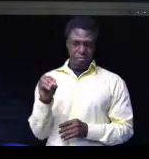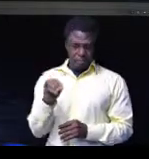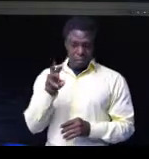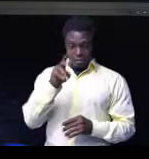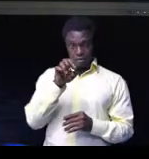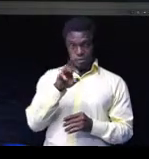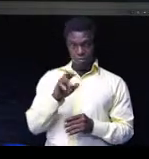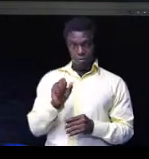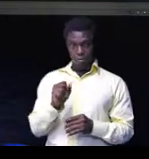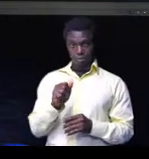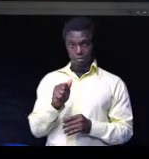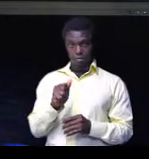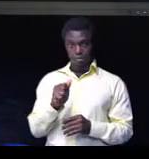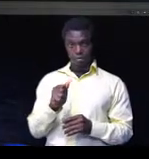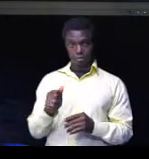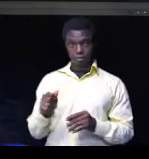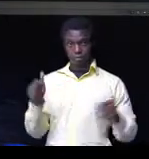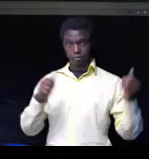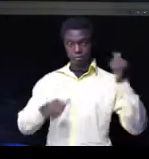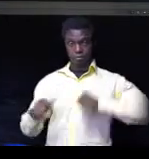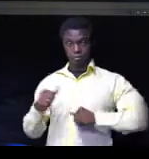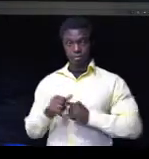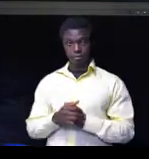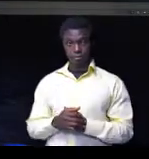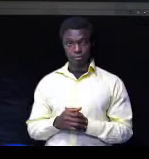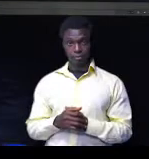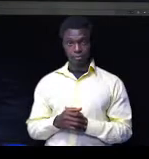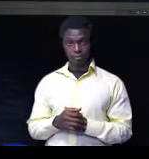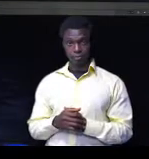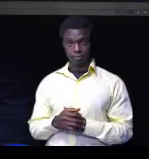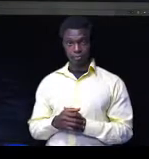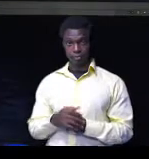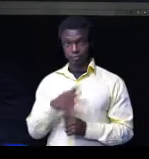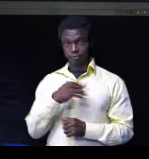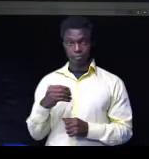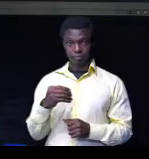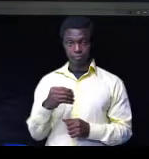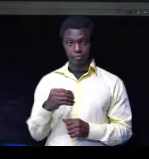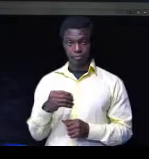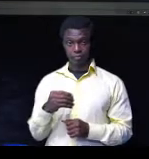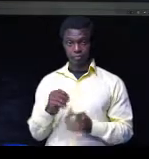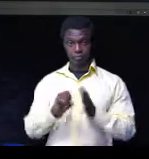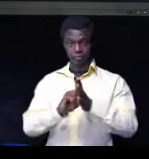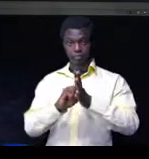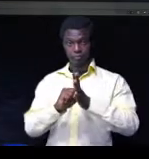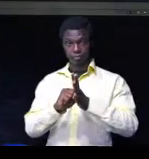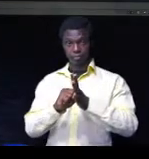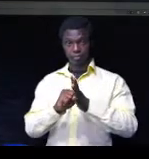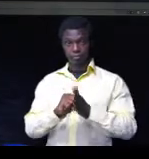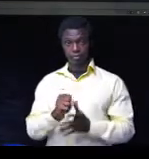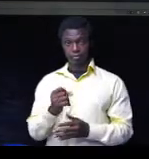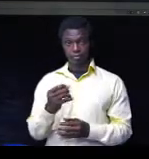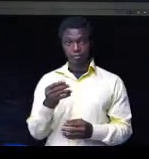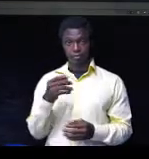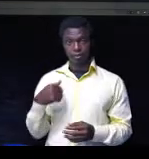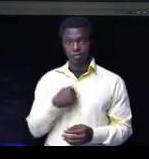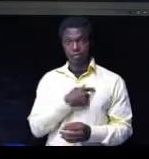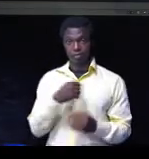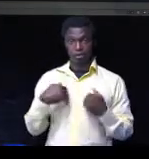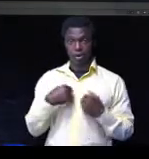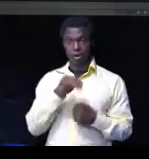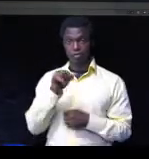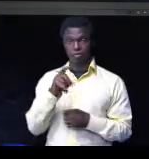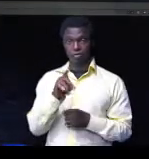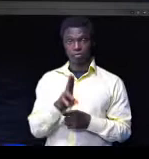170 martial arts. More than 170 martial arts. And few examples